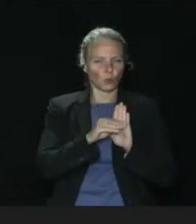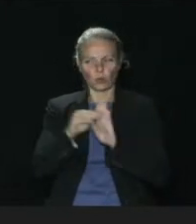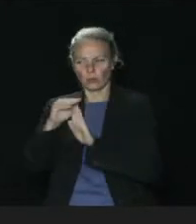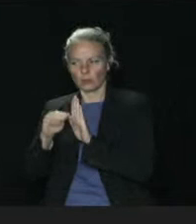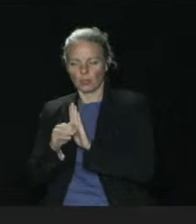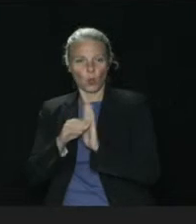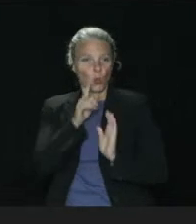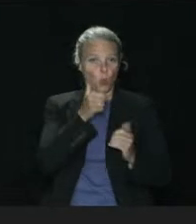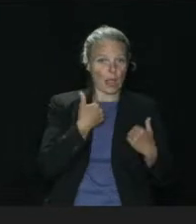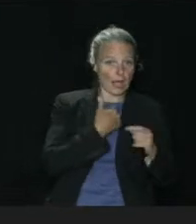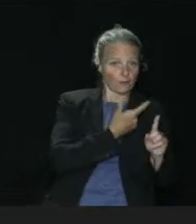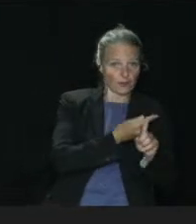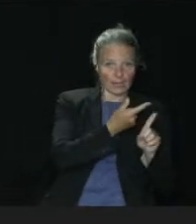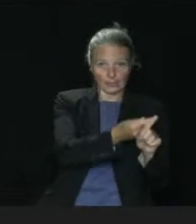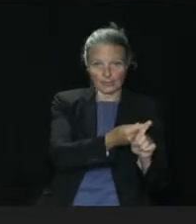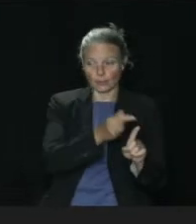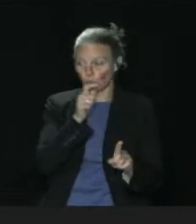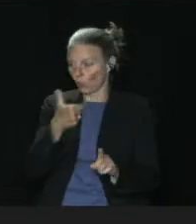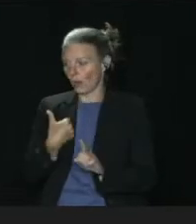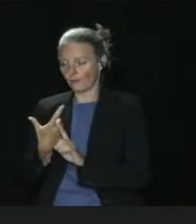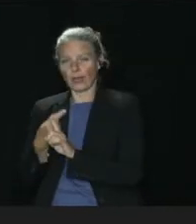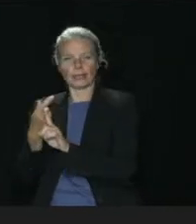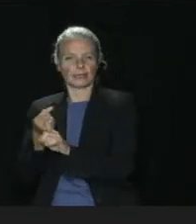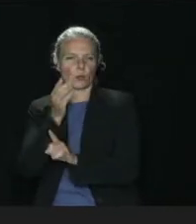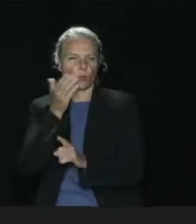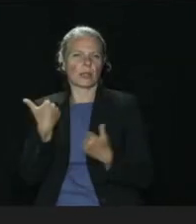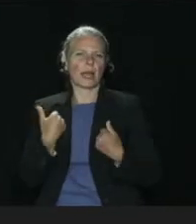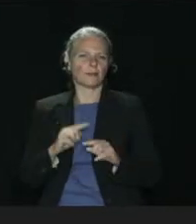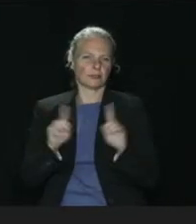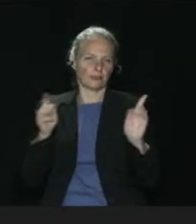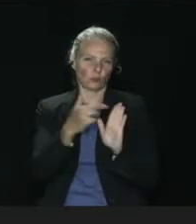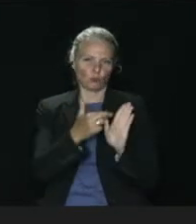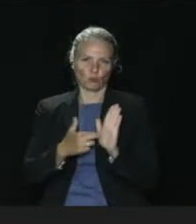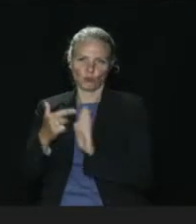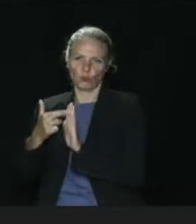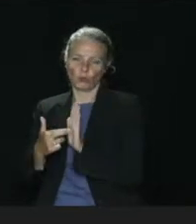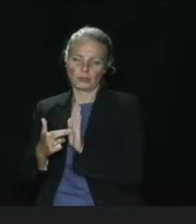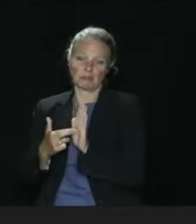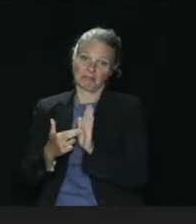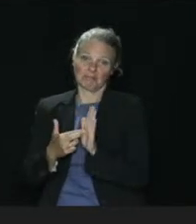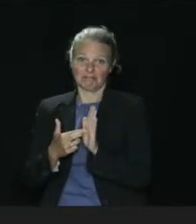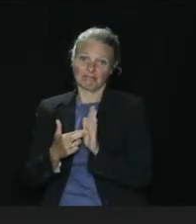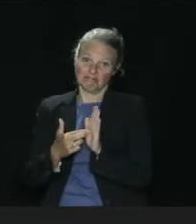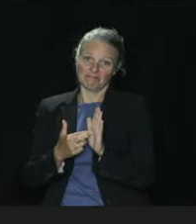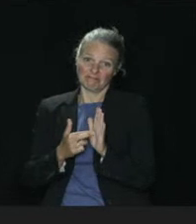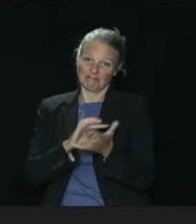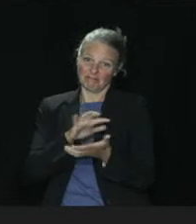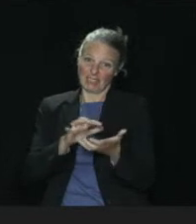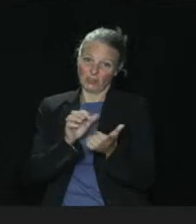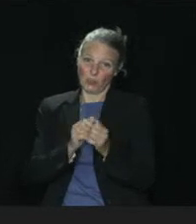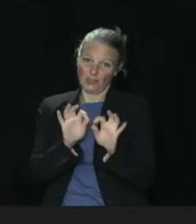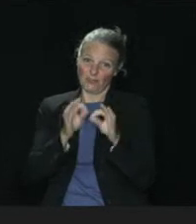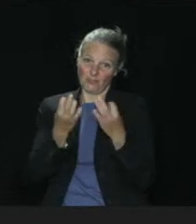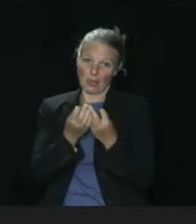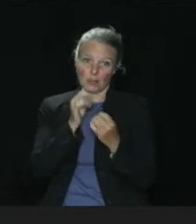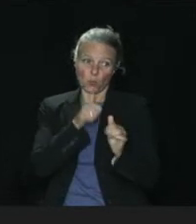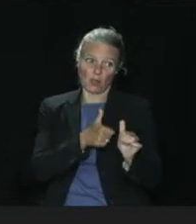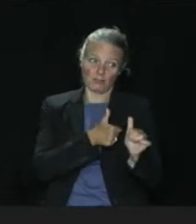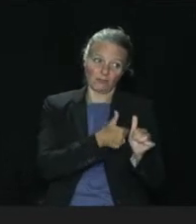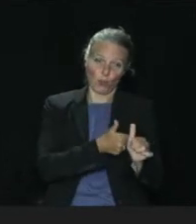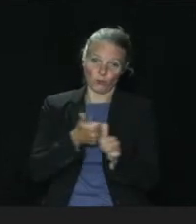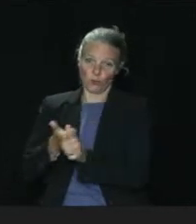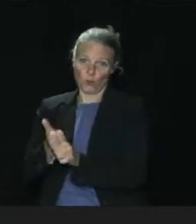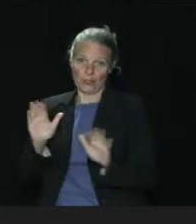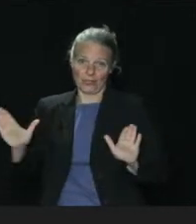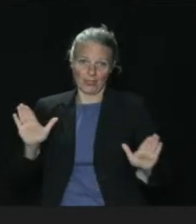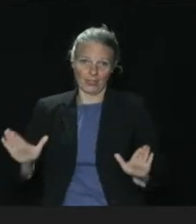and vaccinated group members in that family. But we'll make sure that those